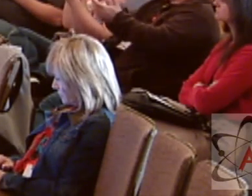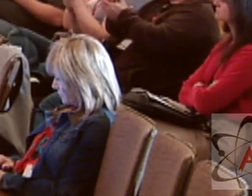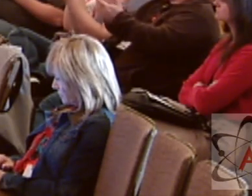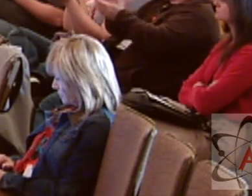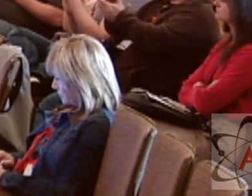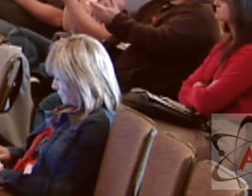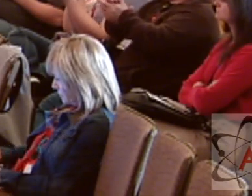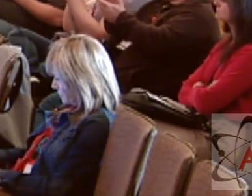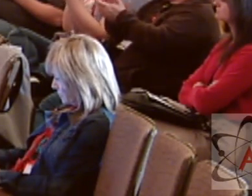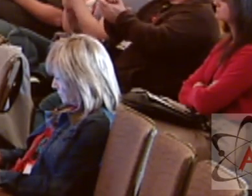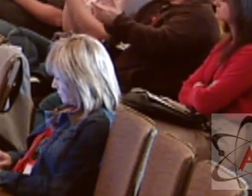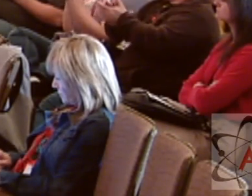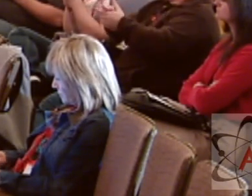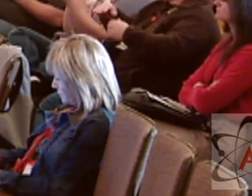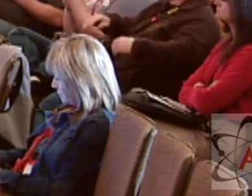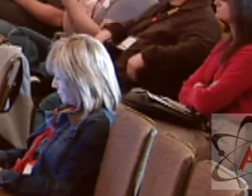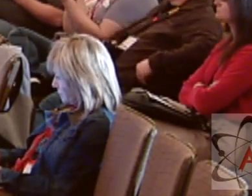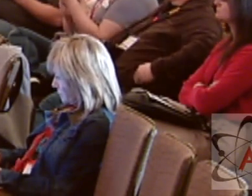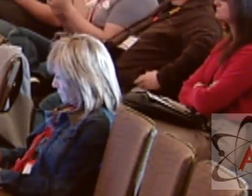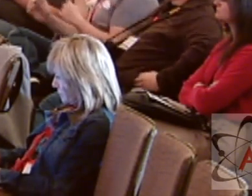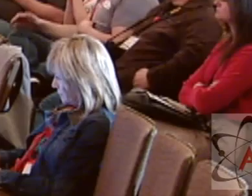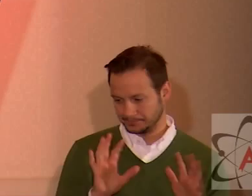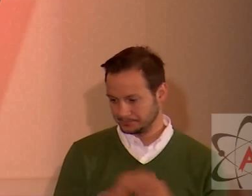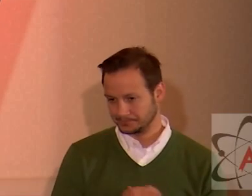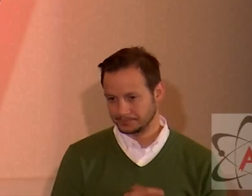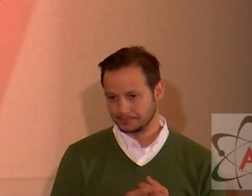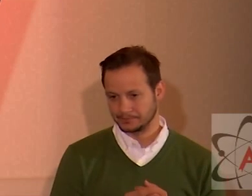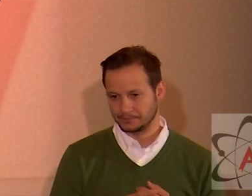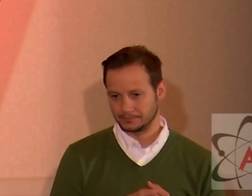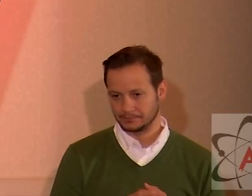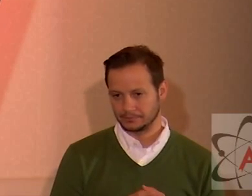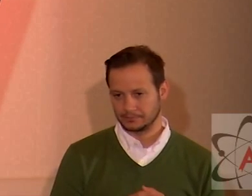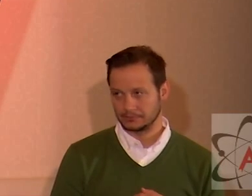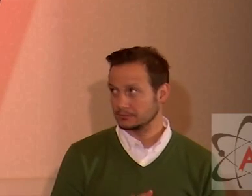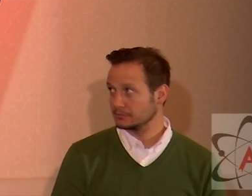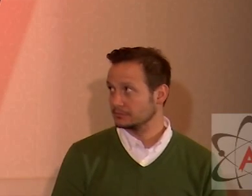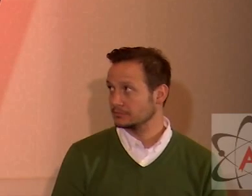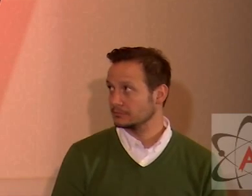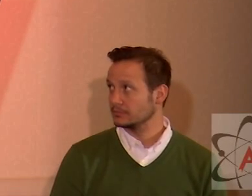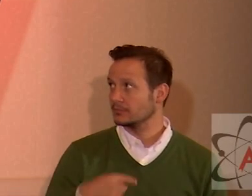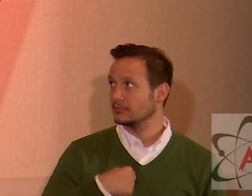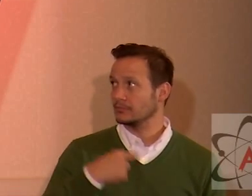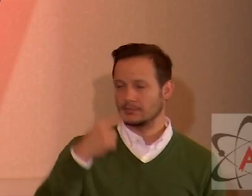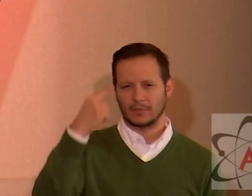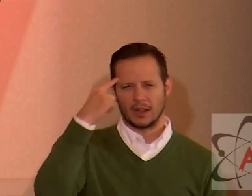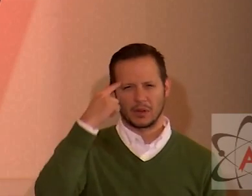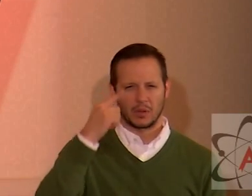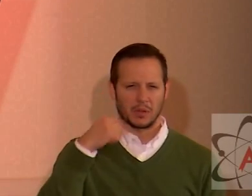So, here's what you have to do. I know this sounds so weird. Some